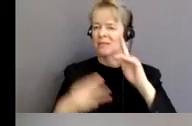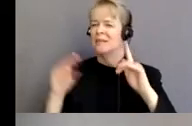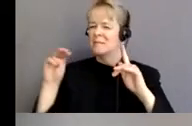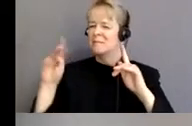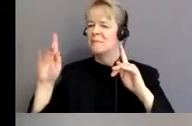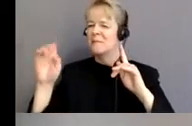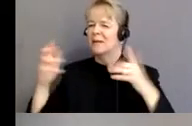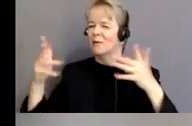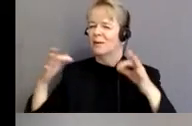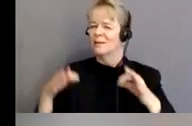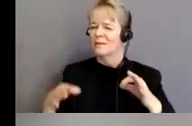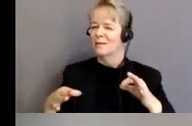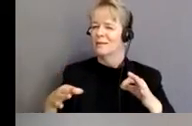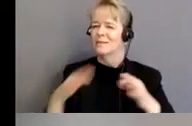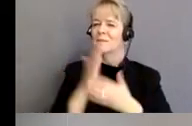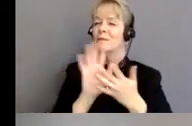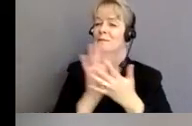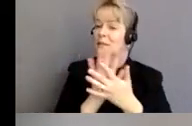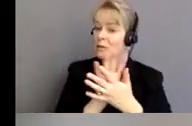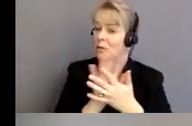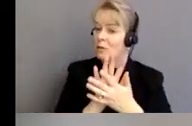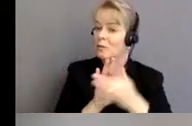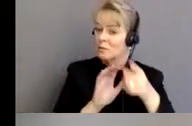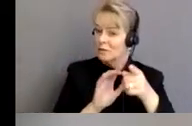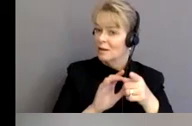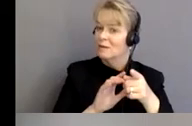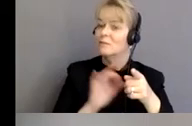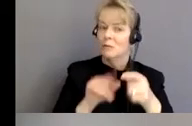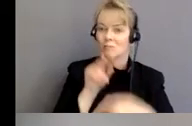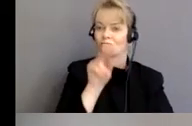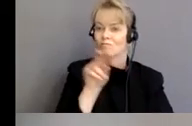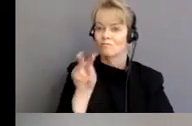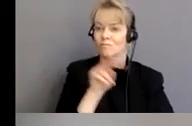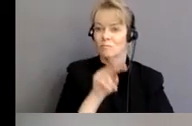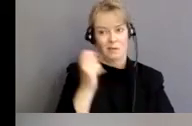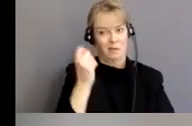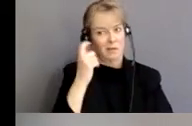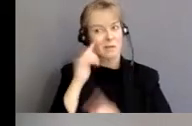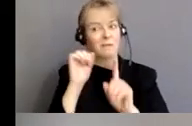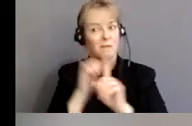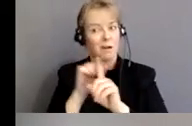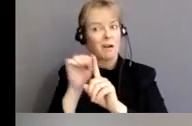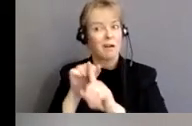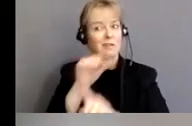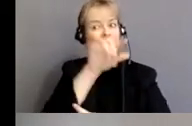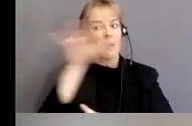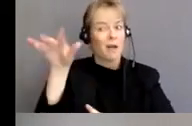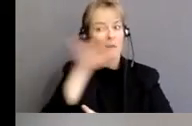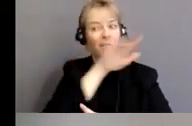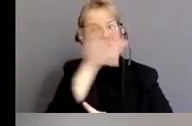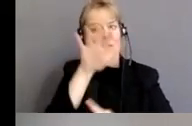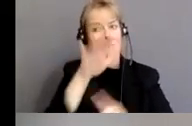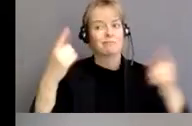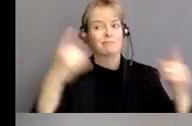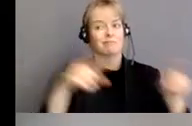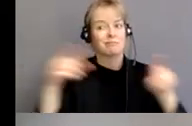those videos that we have, because you know what? These frauds are out there. So we put out these COVID-19